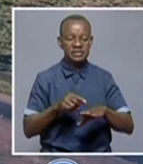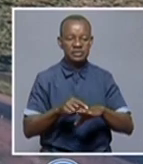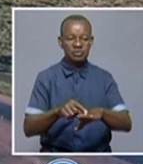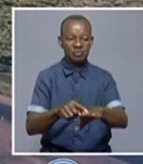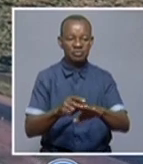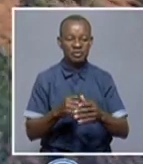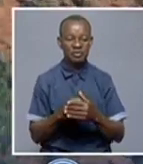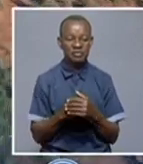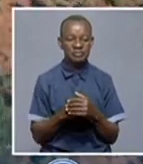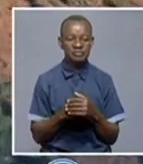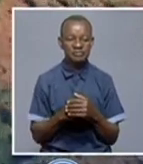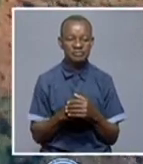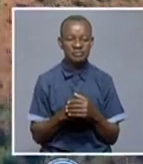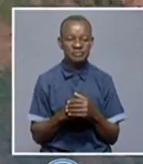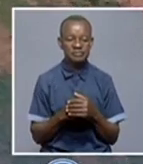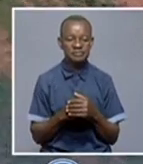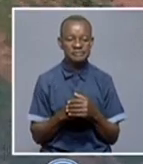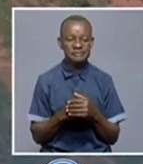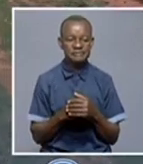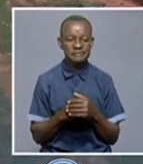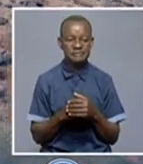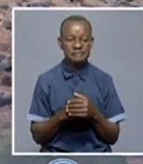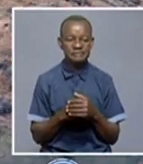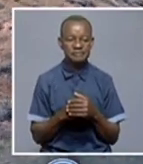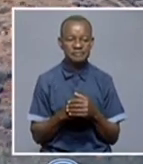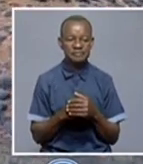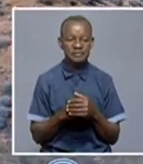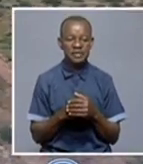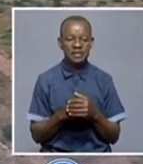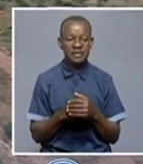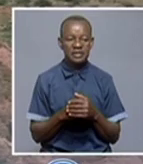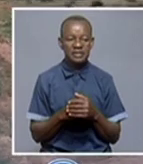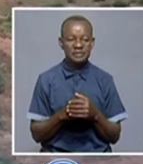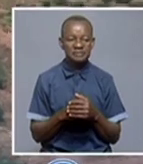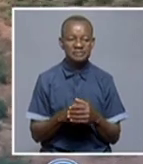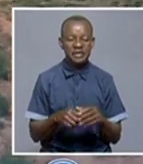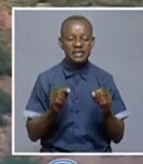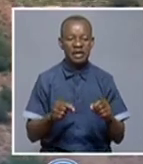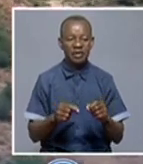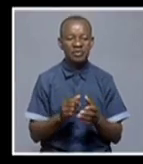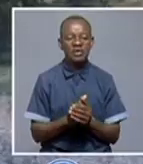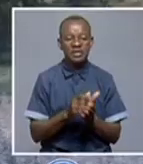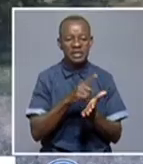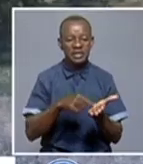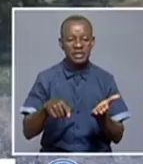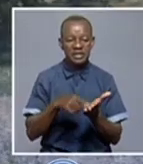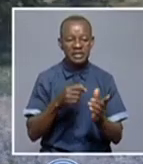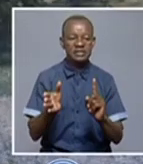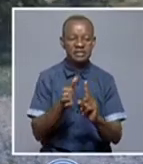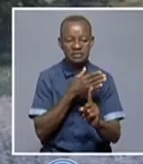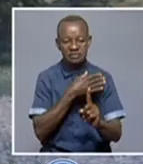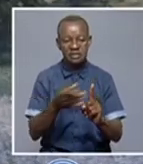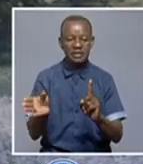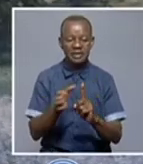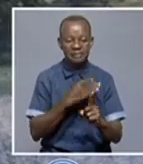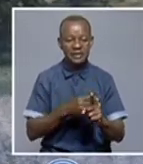silence or blackout, which, of course, does away with any campaigning of any sort for 24 hours prior to the opening of polls, just to